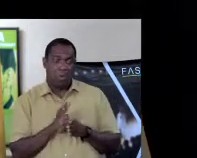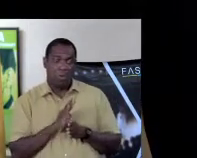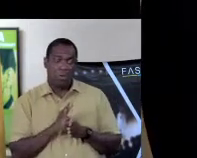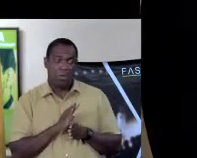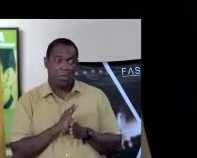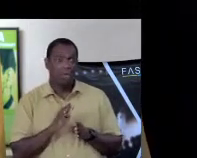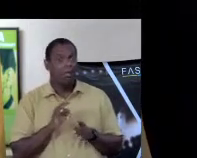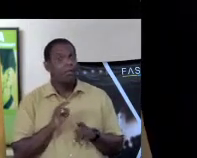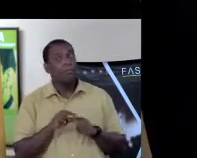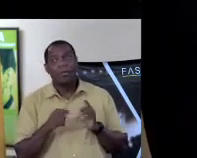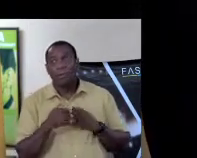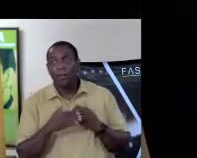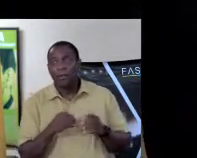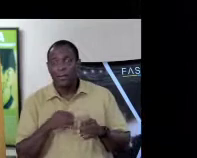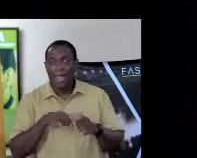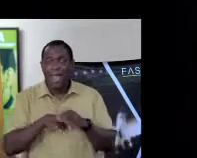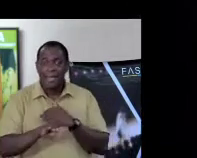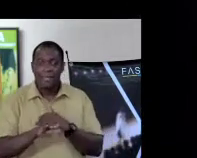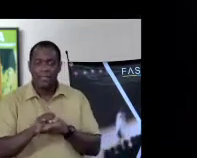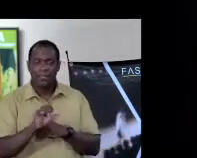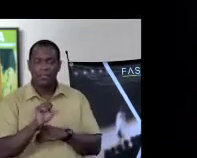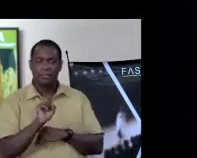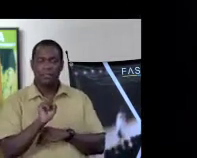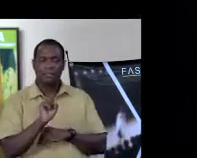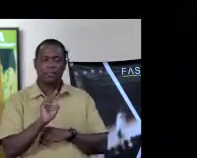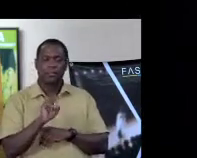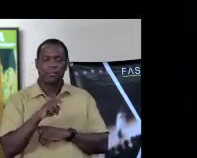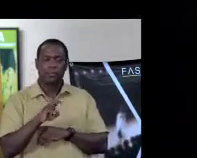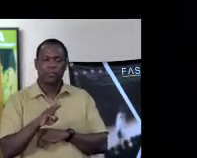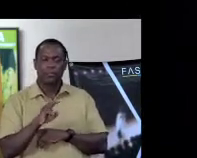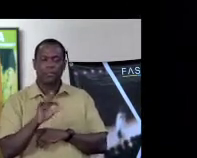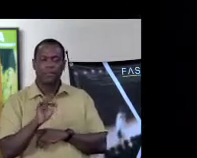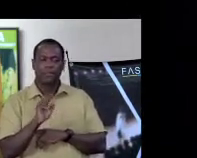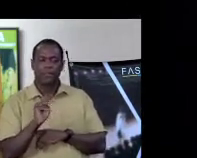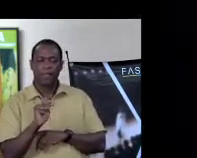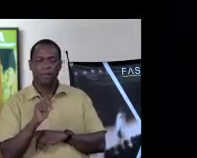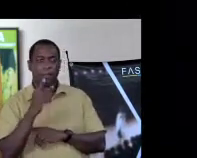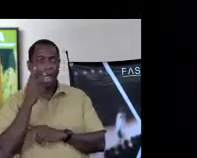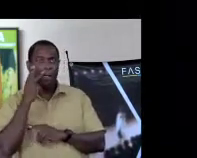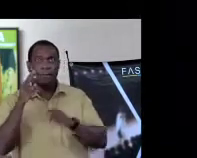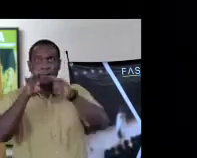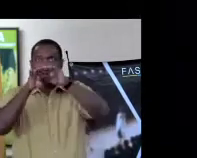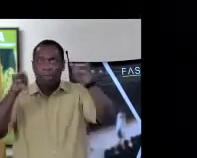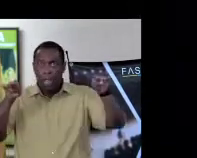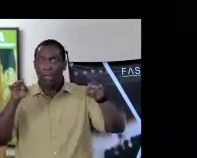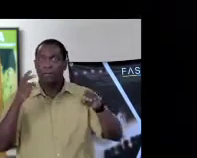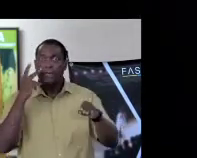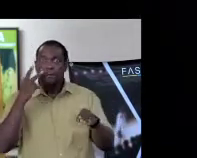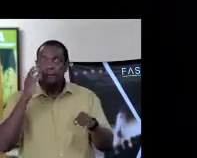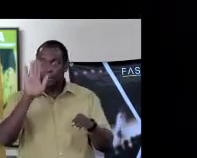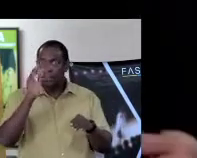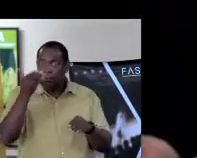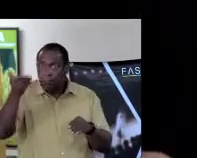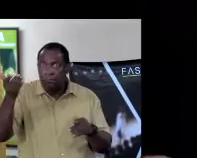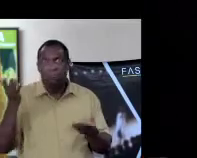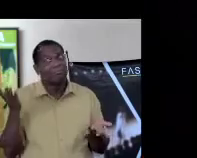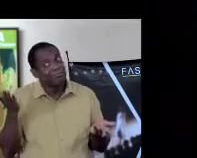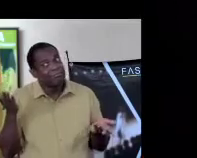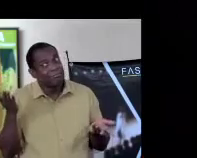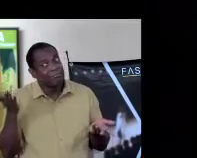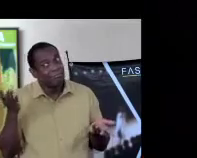on the shelf. So I don't know, is that small or isn't that success?